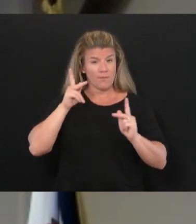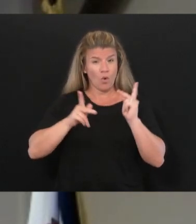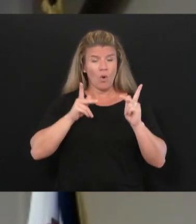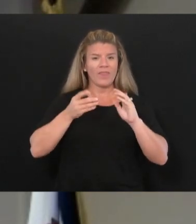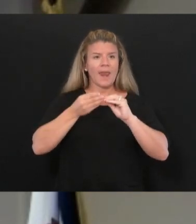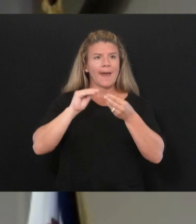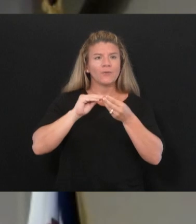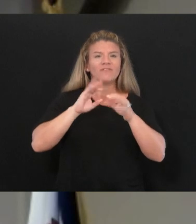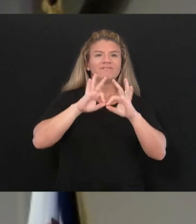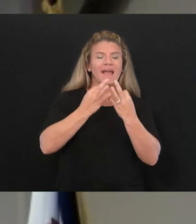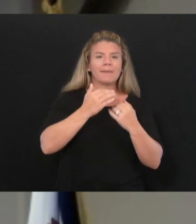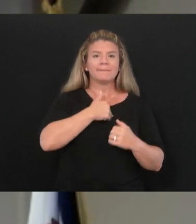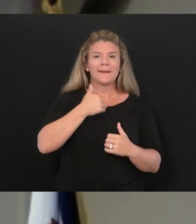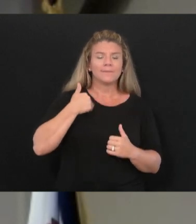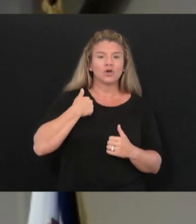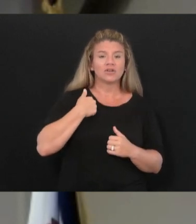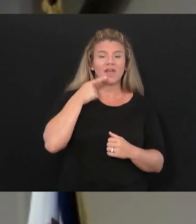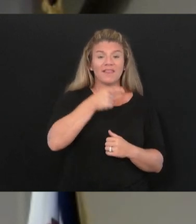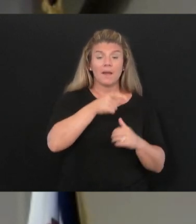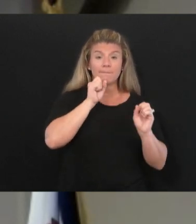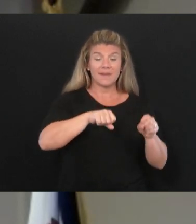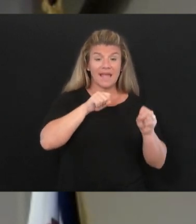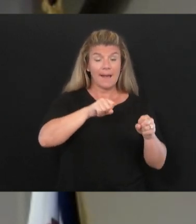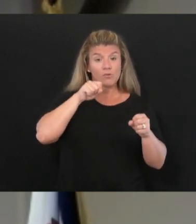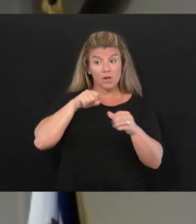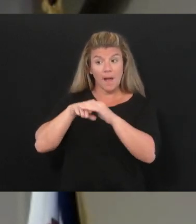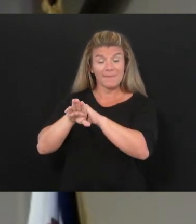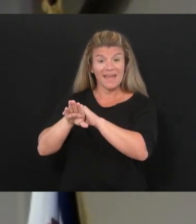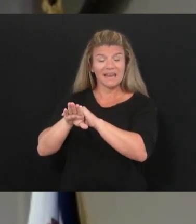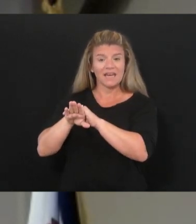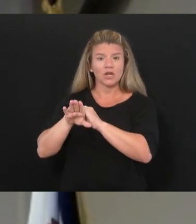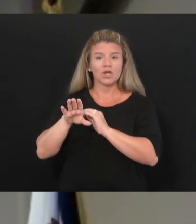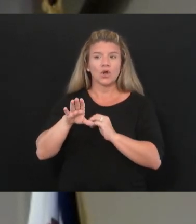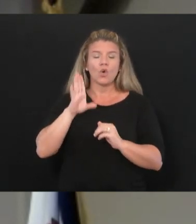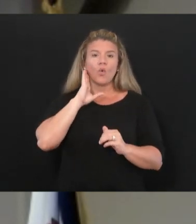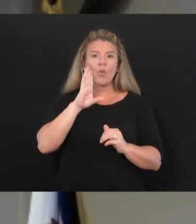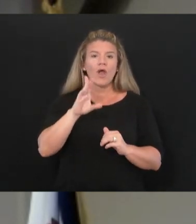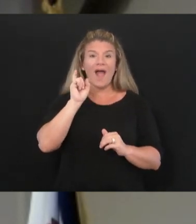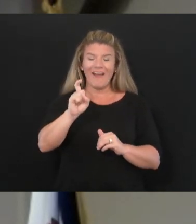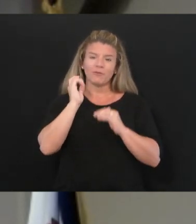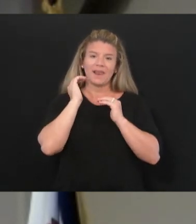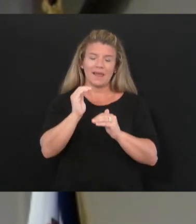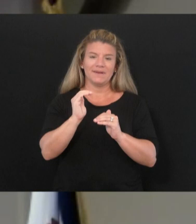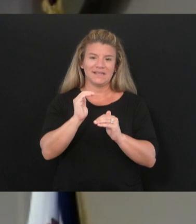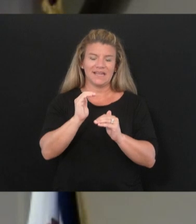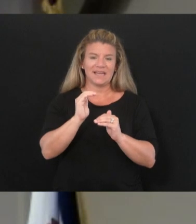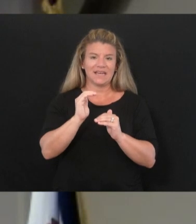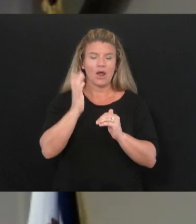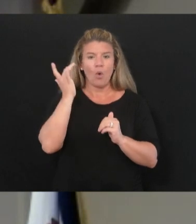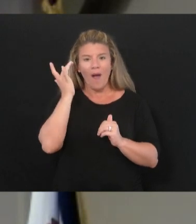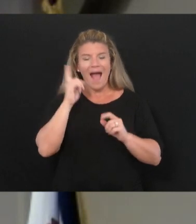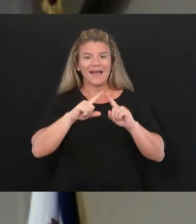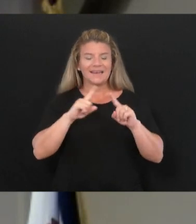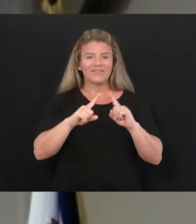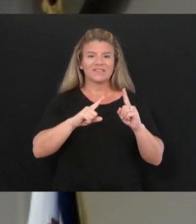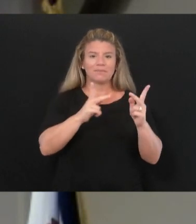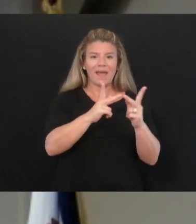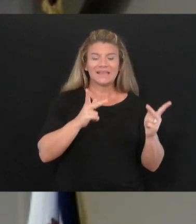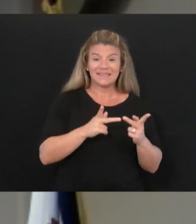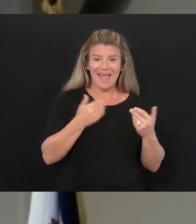number of family members being able to come in will necessarily need to be limited because of space within the